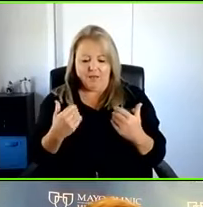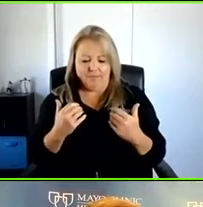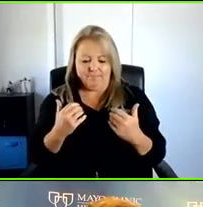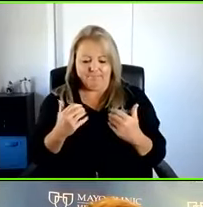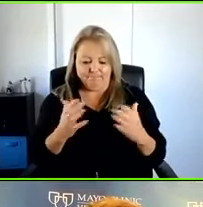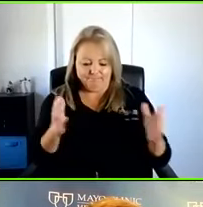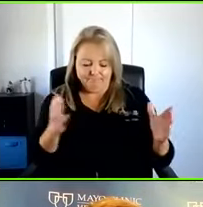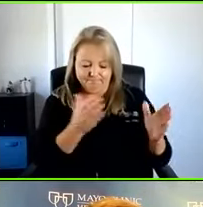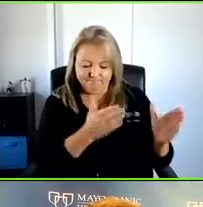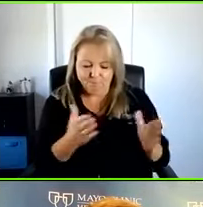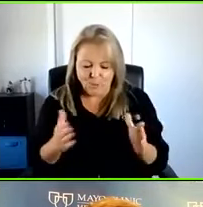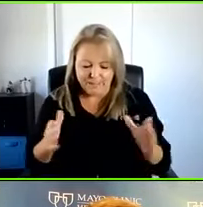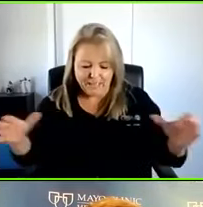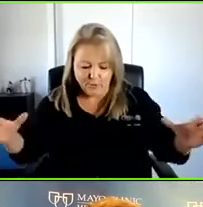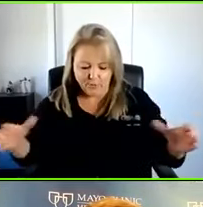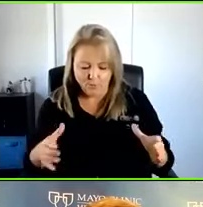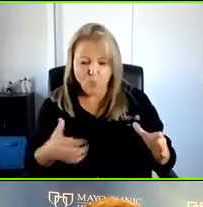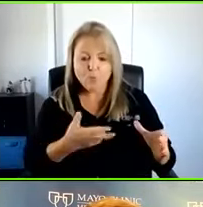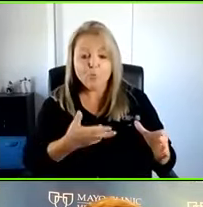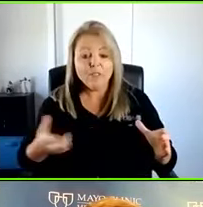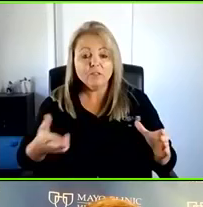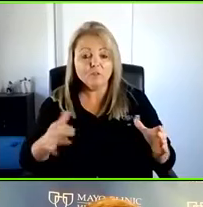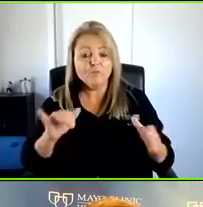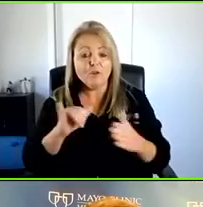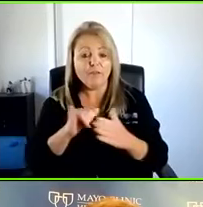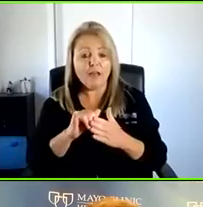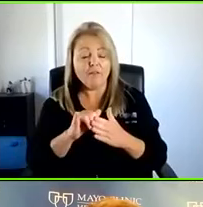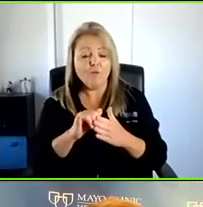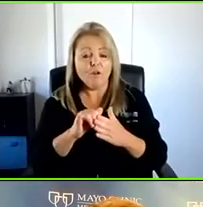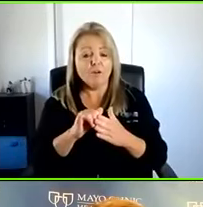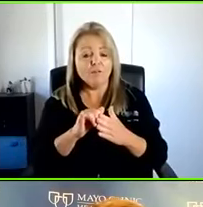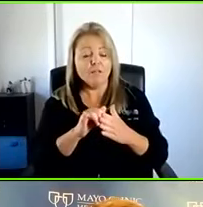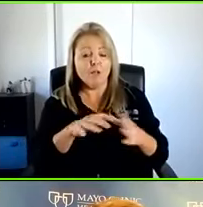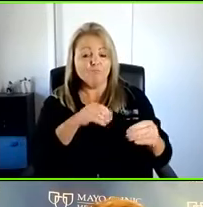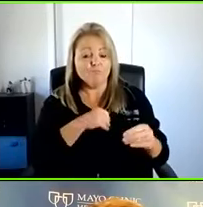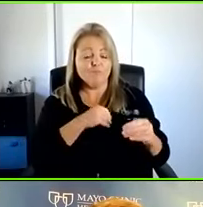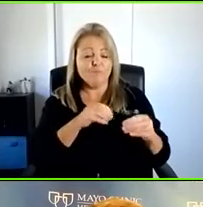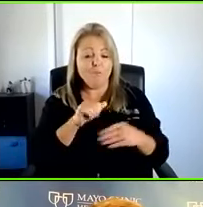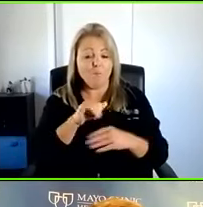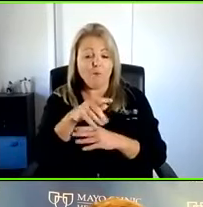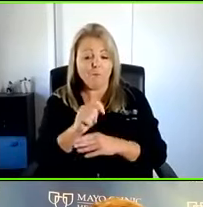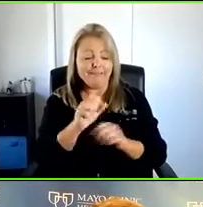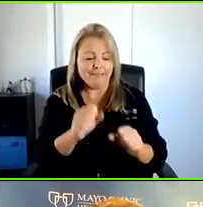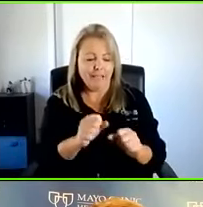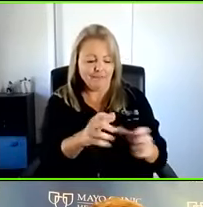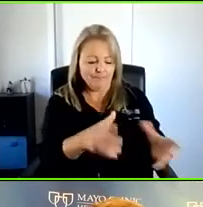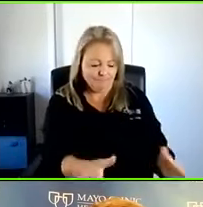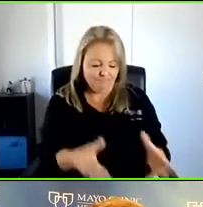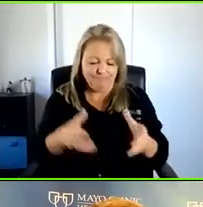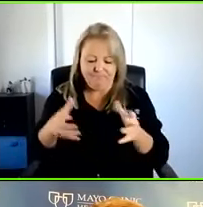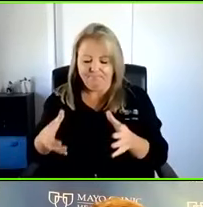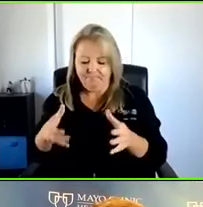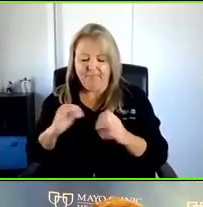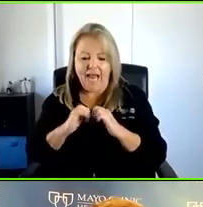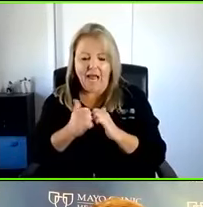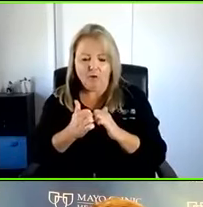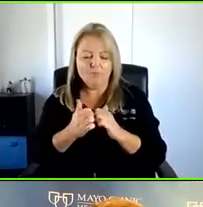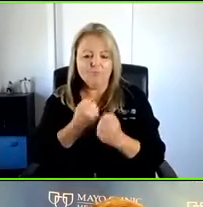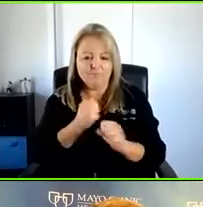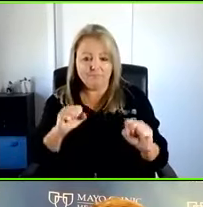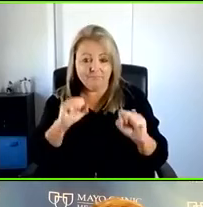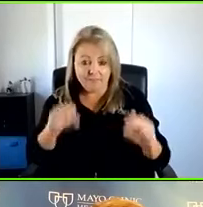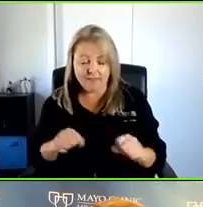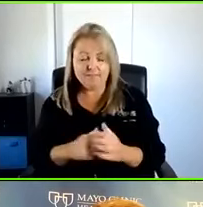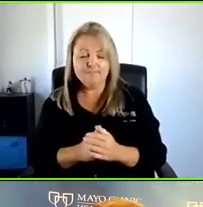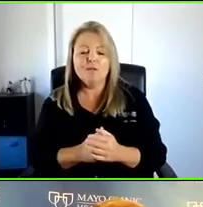together resources for that distribution as well. So again, just a few examples of how we're